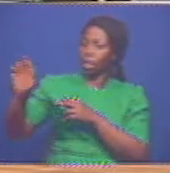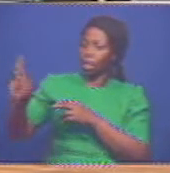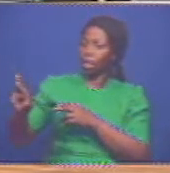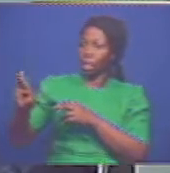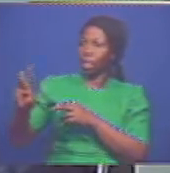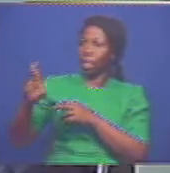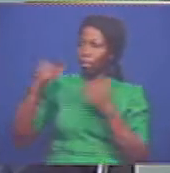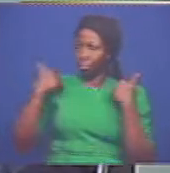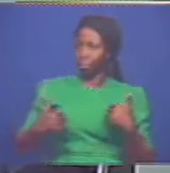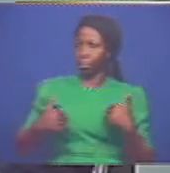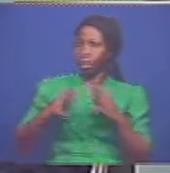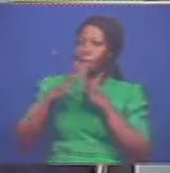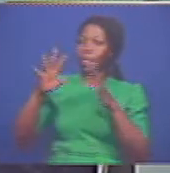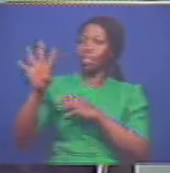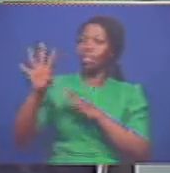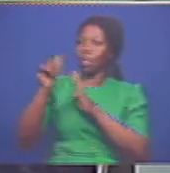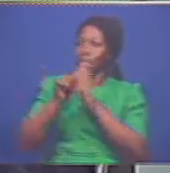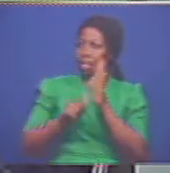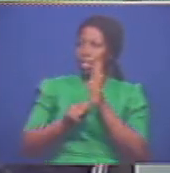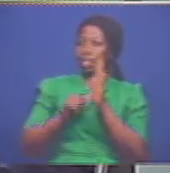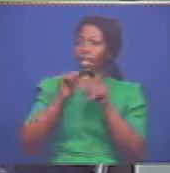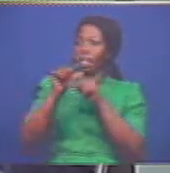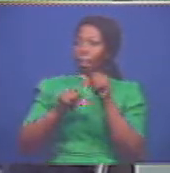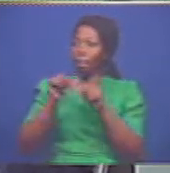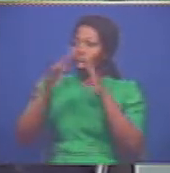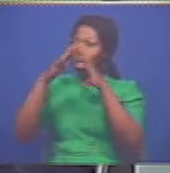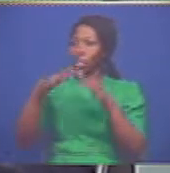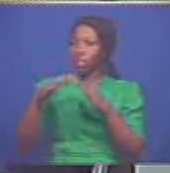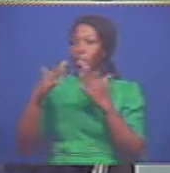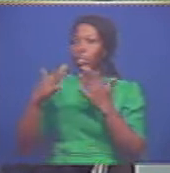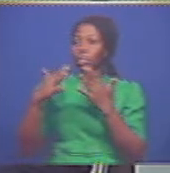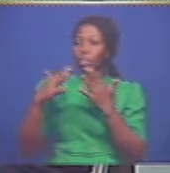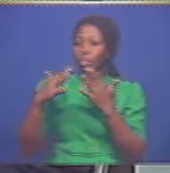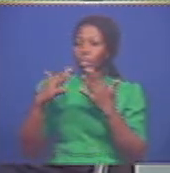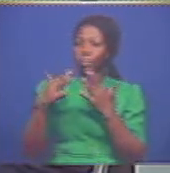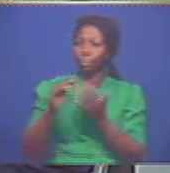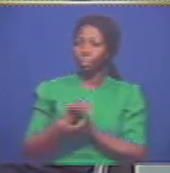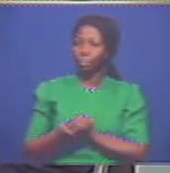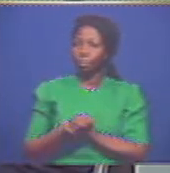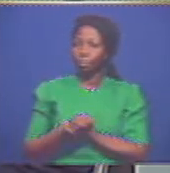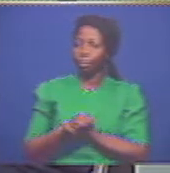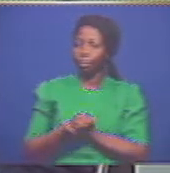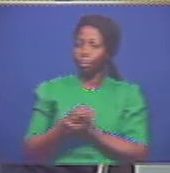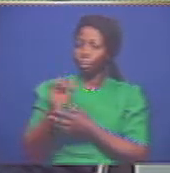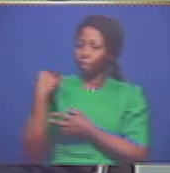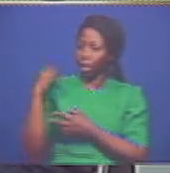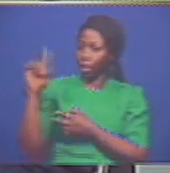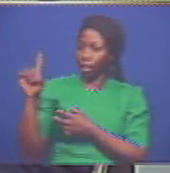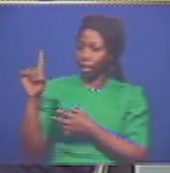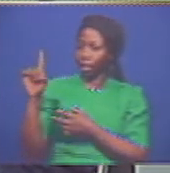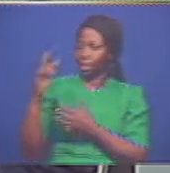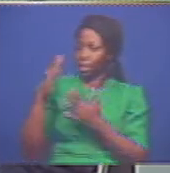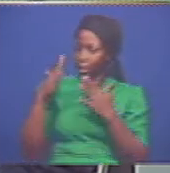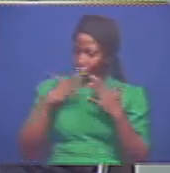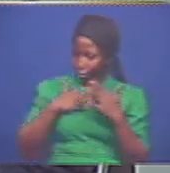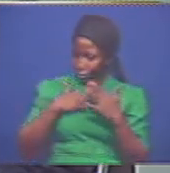To me, the Big Four agenda in terms of housing, in terms of housing, one, to me, it is